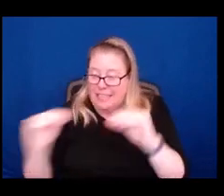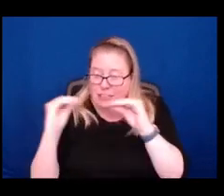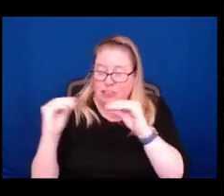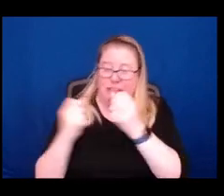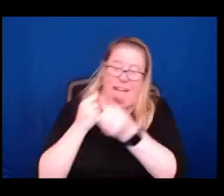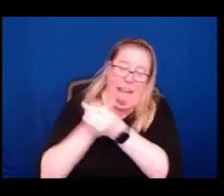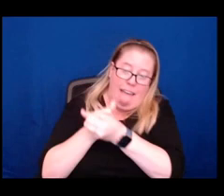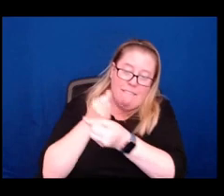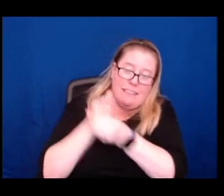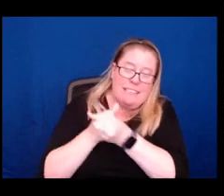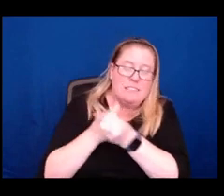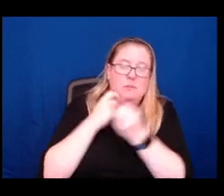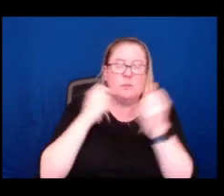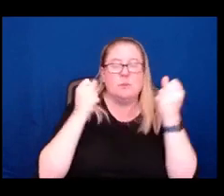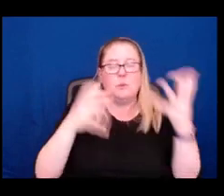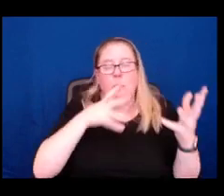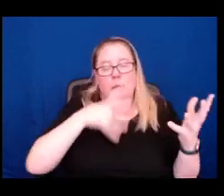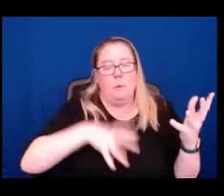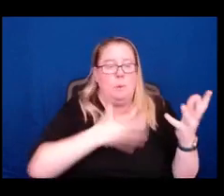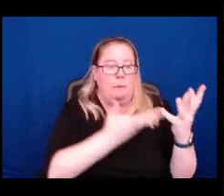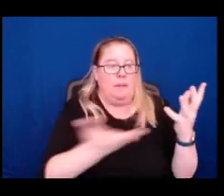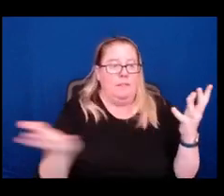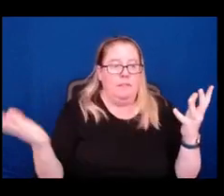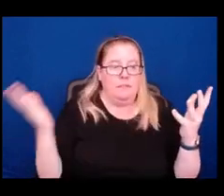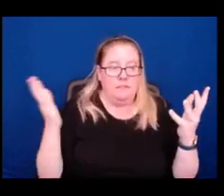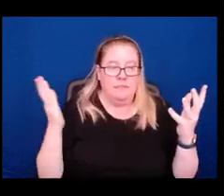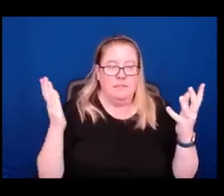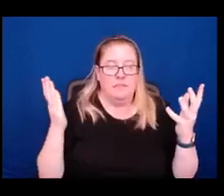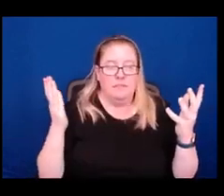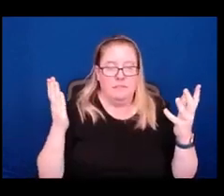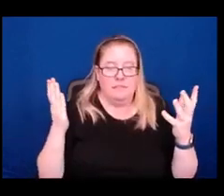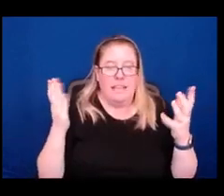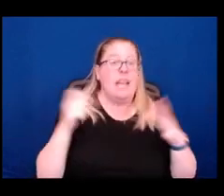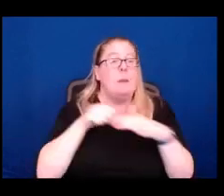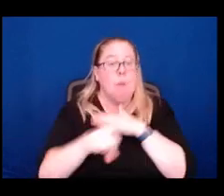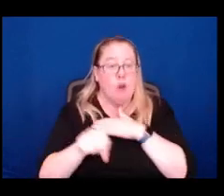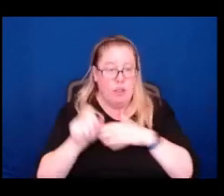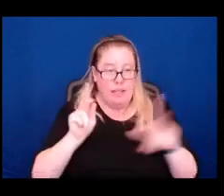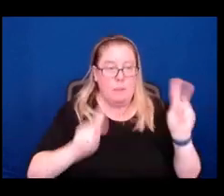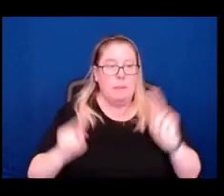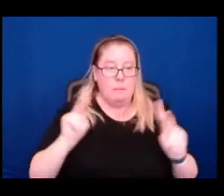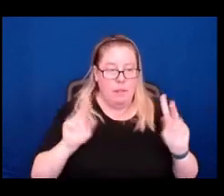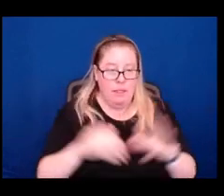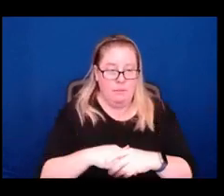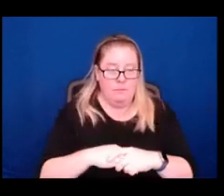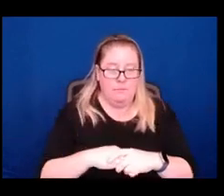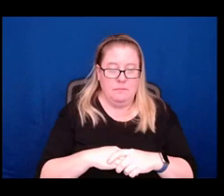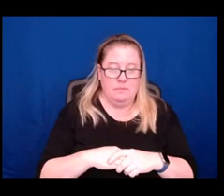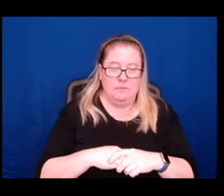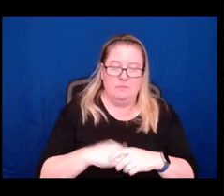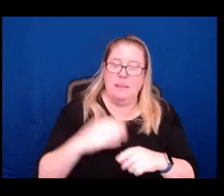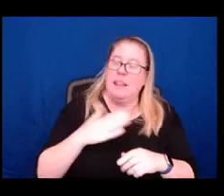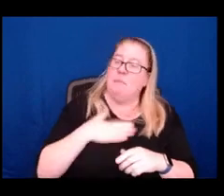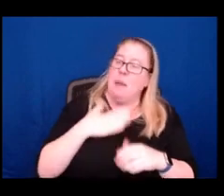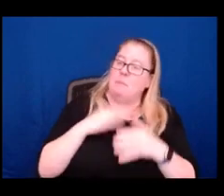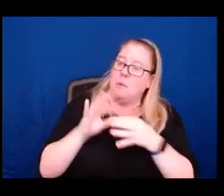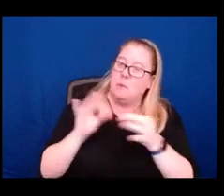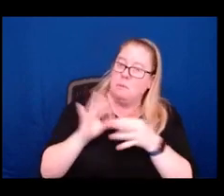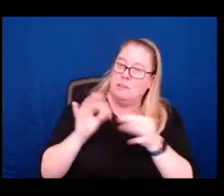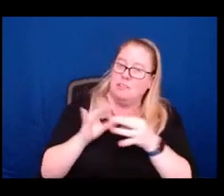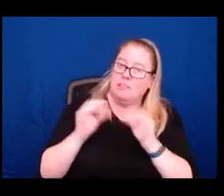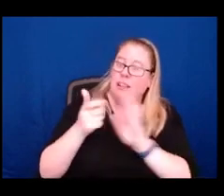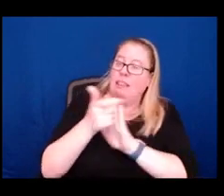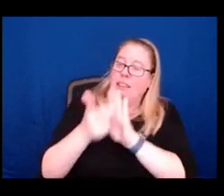advocacy for so many women and birthing people. Absolutely. And I'm glad that you